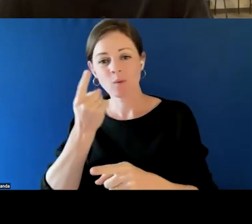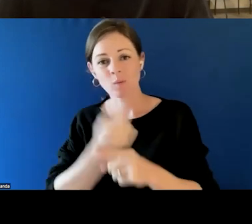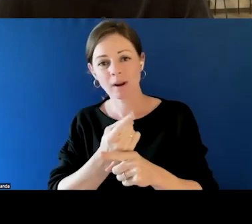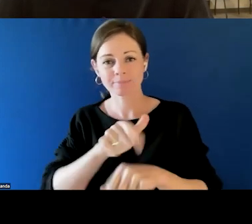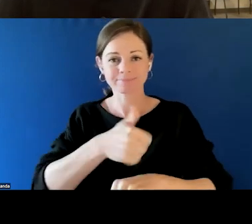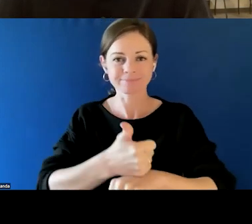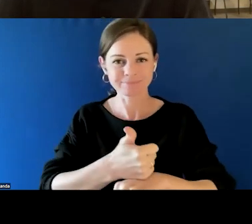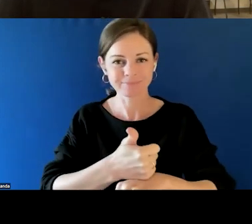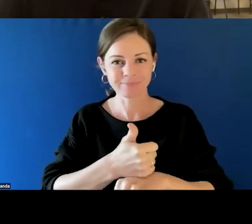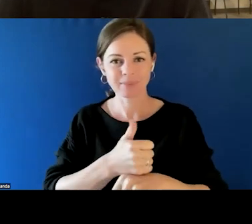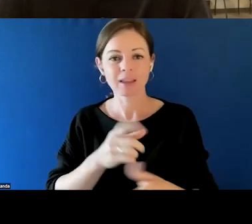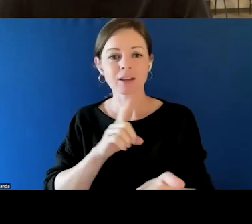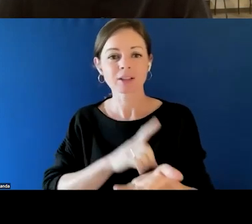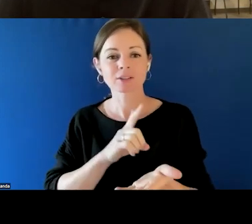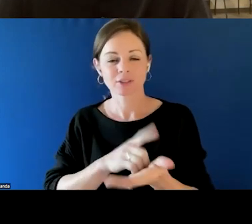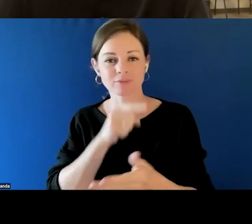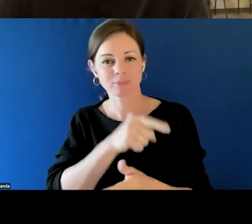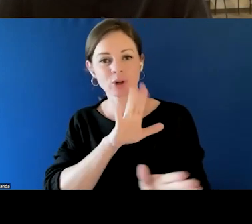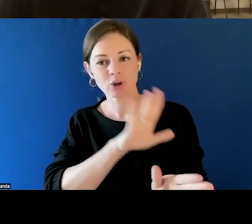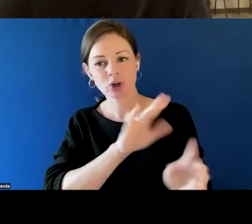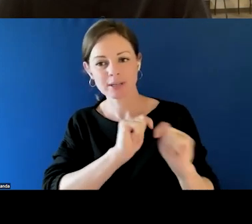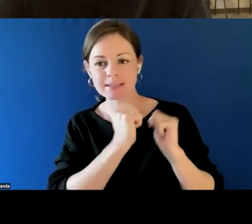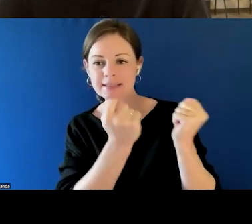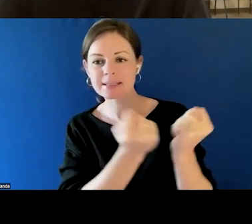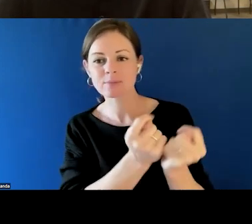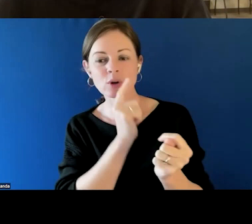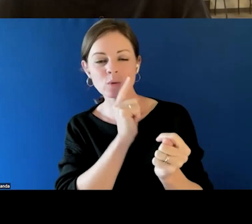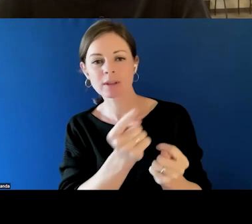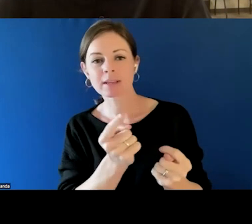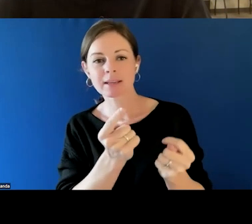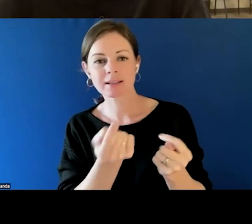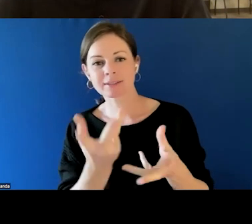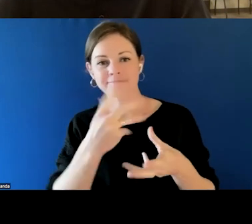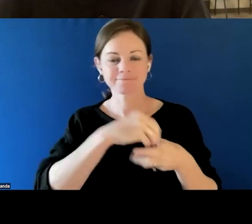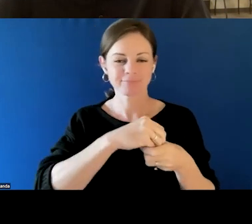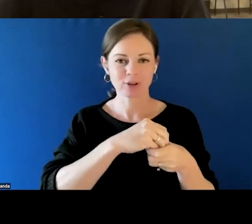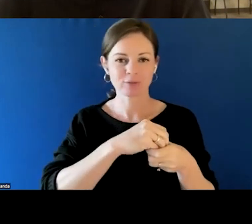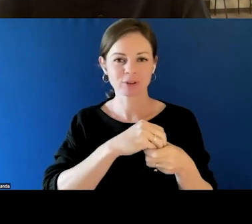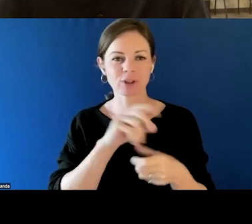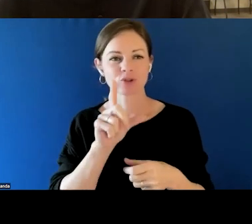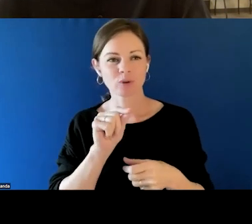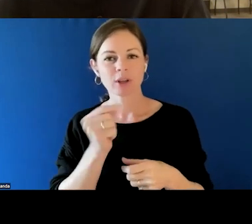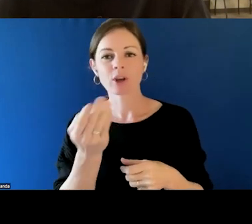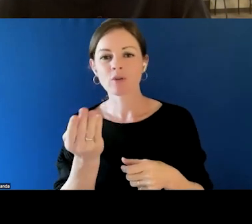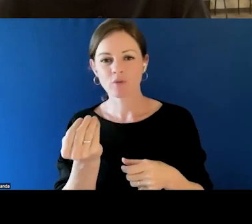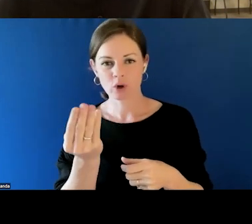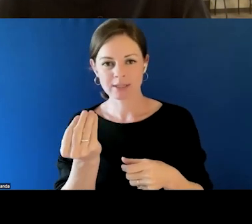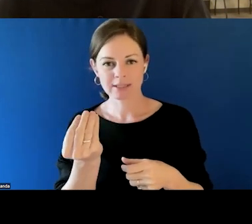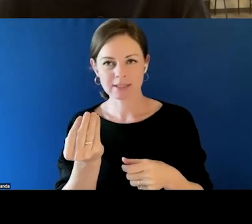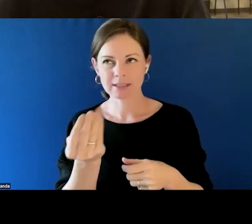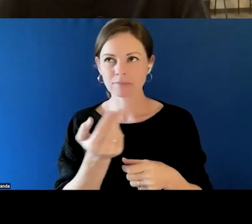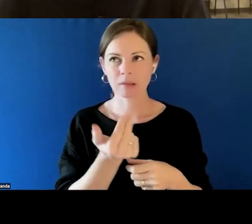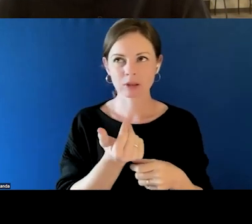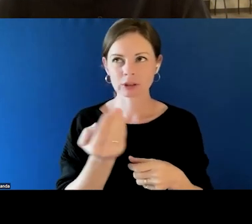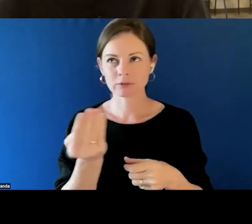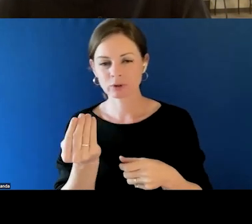that's where Dr. Balfour and her team kind of enters the story here in Tucson. I think it was 2013, 2013, 2014,